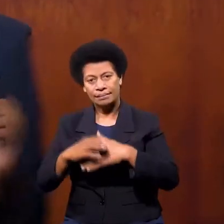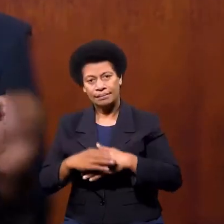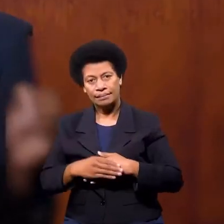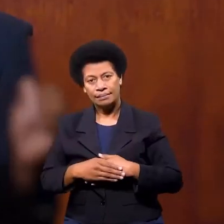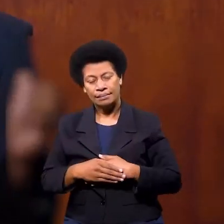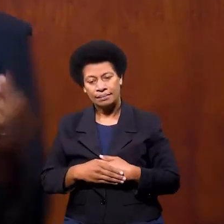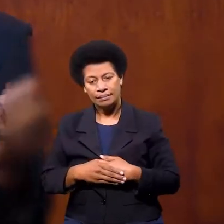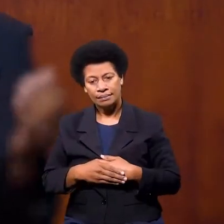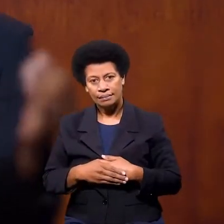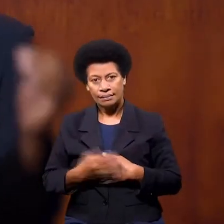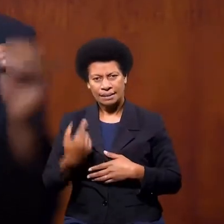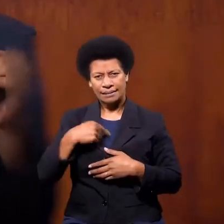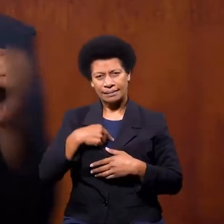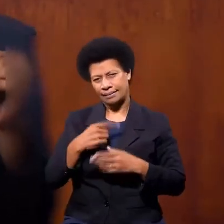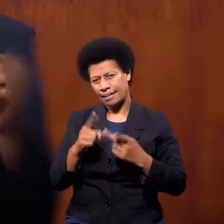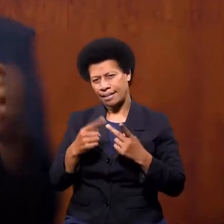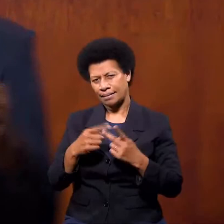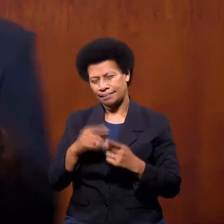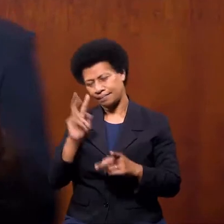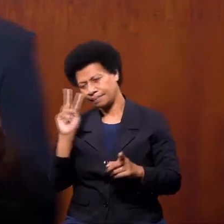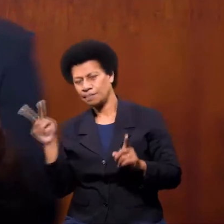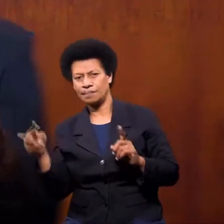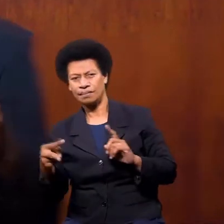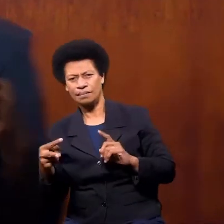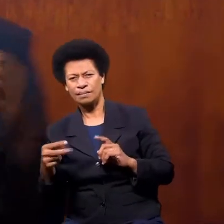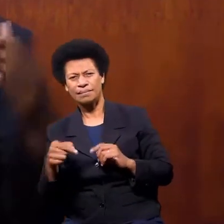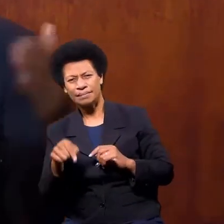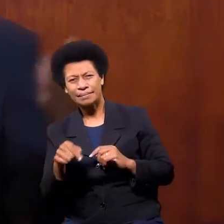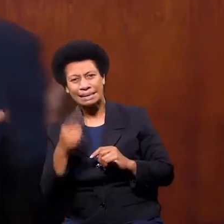you to look at it differently now. Look at